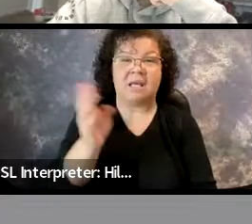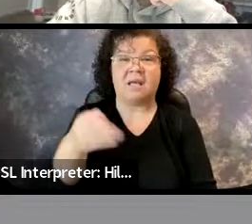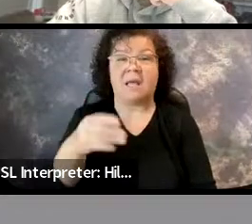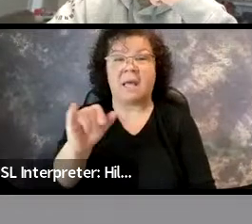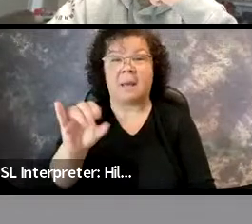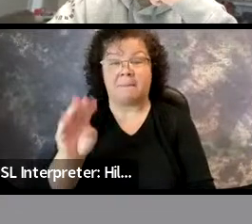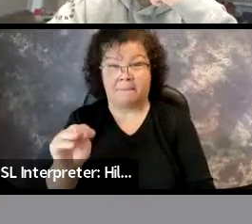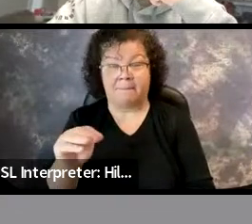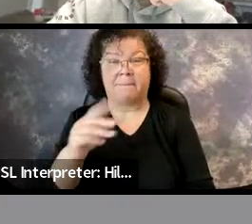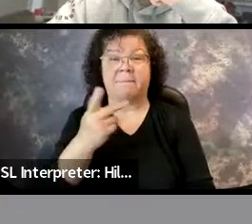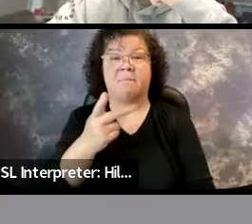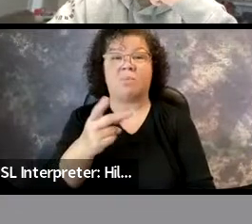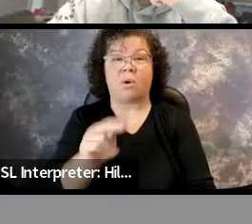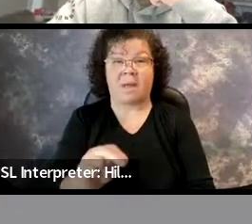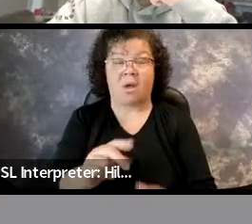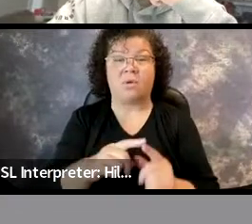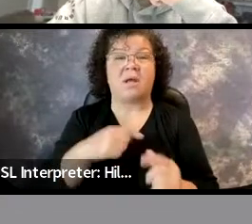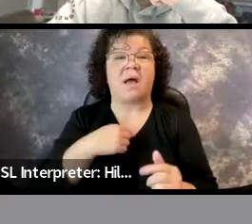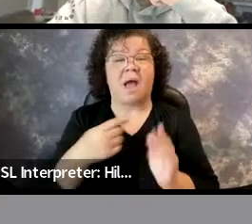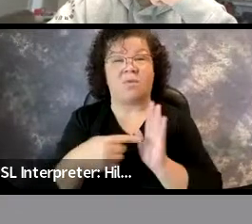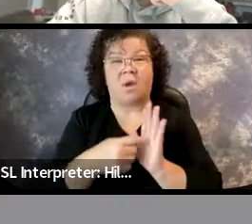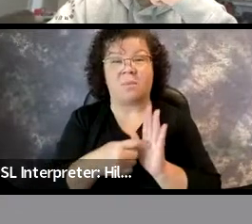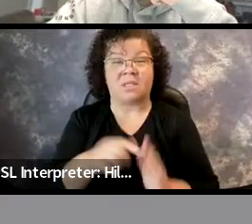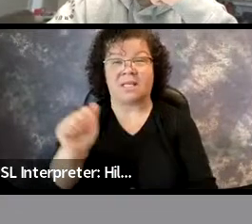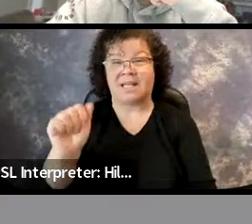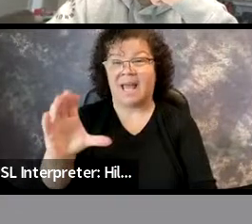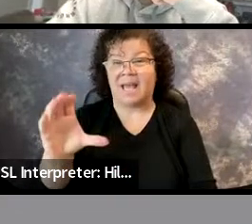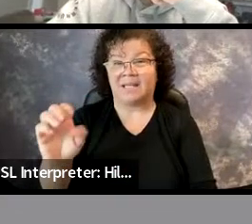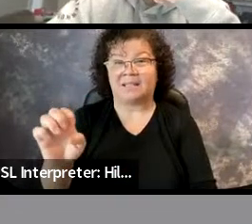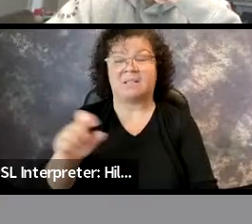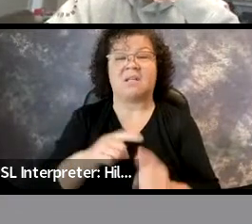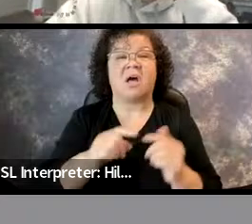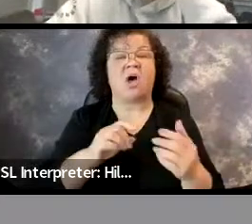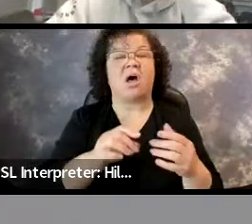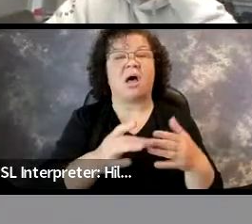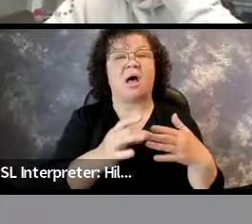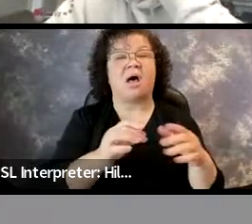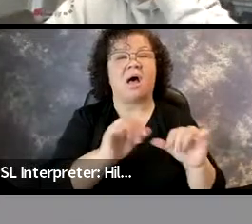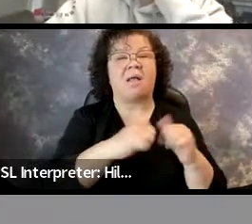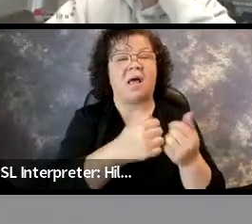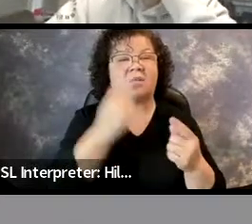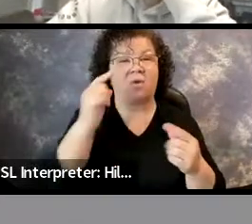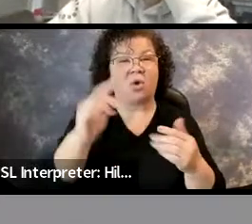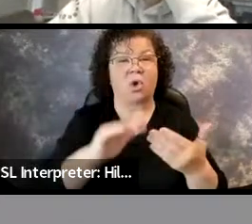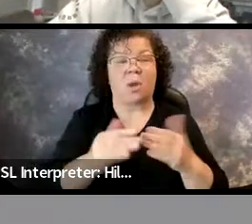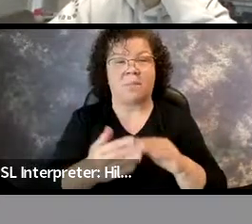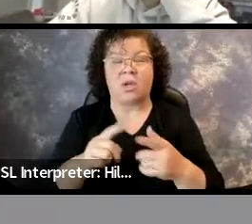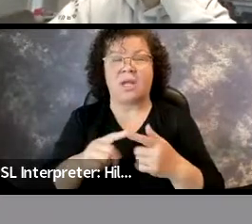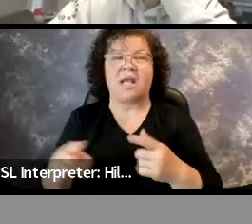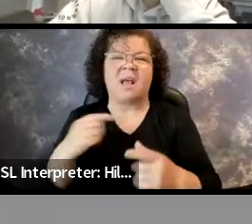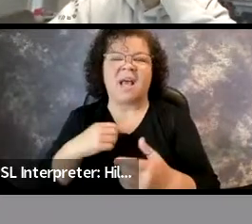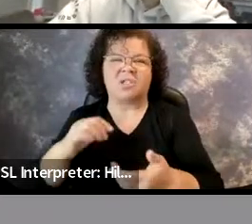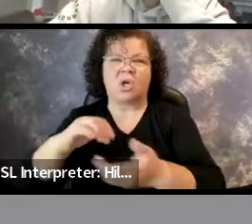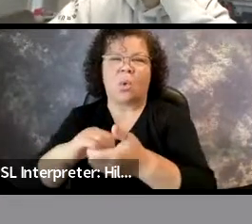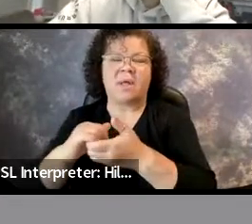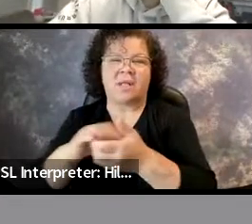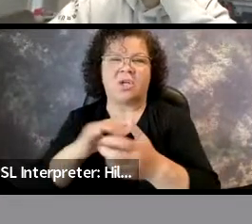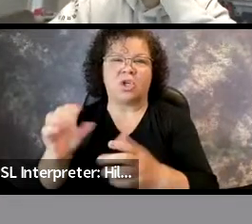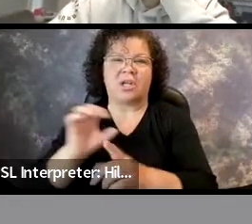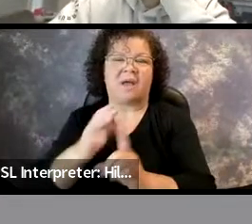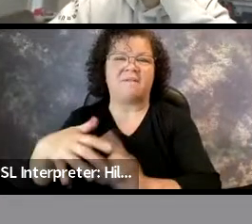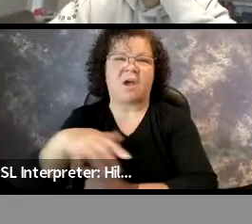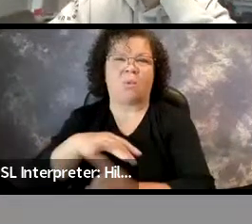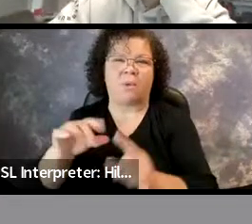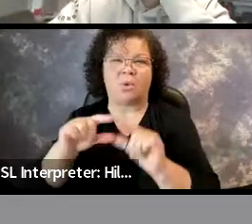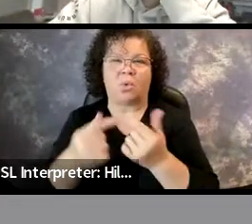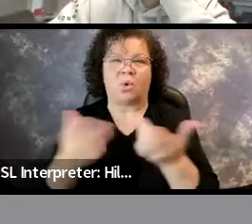pronouns. I represent ACE, Alliance for Community Engagement, which is a coalition of environmental groups in Southwest